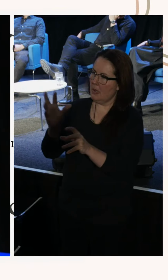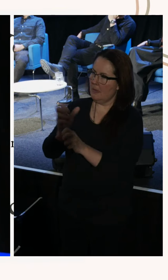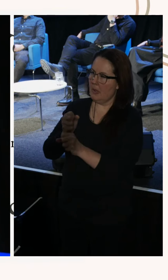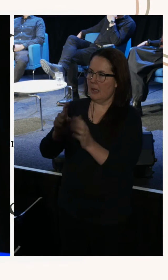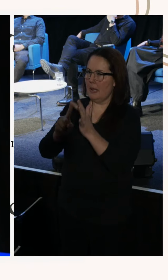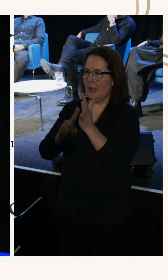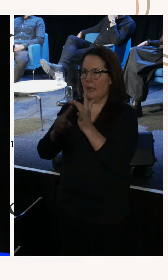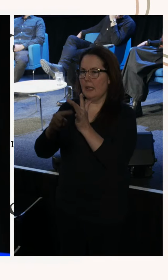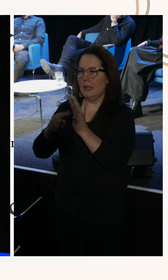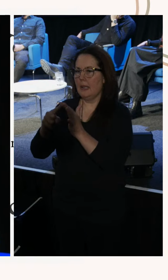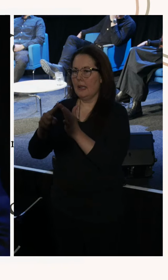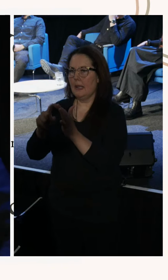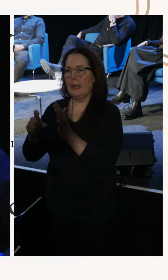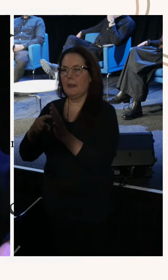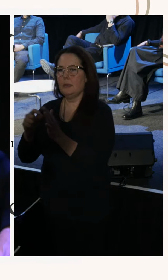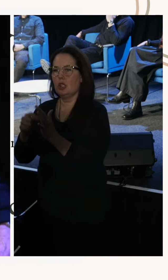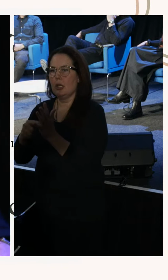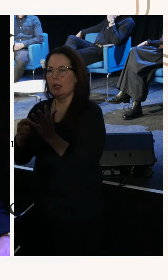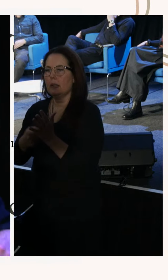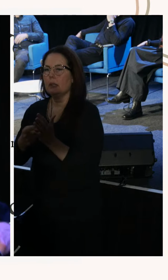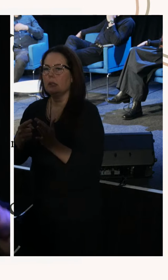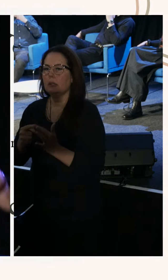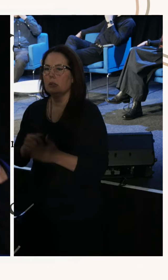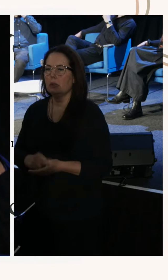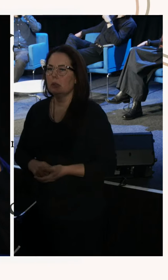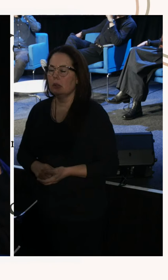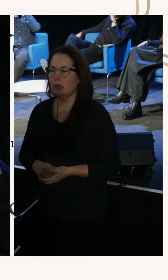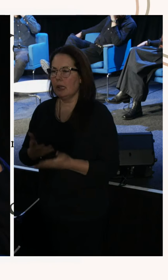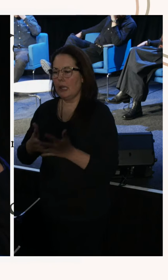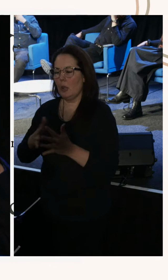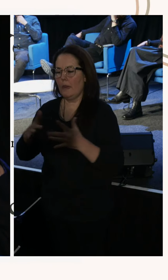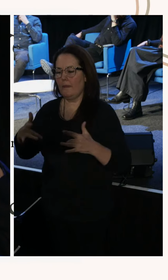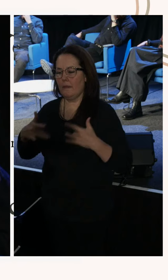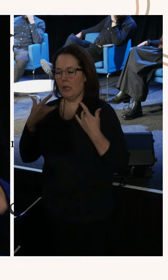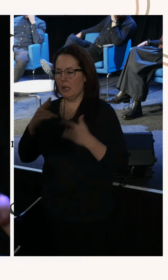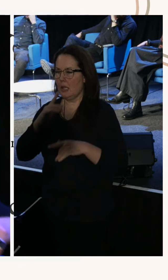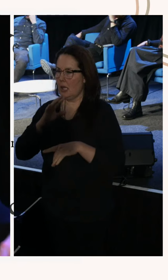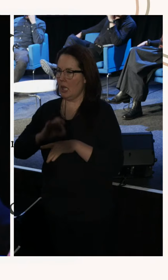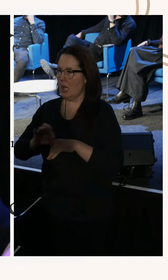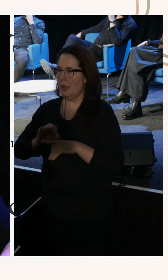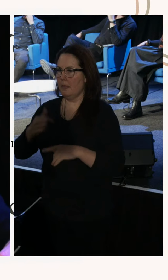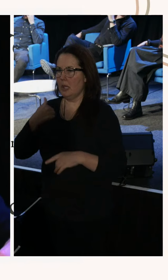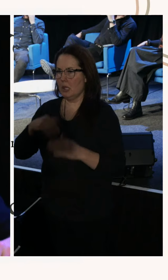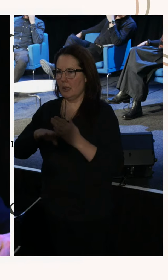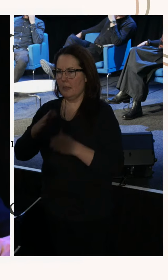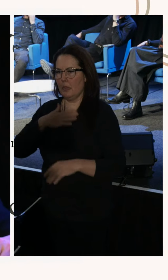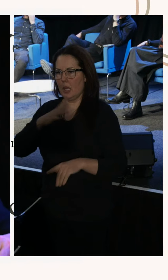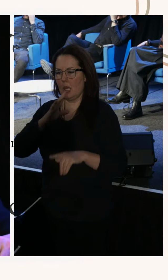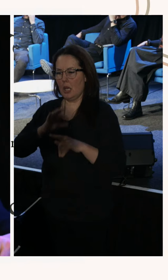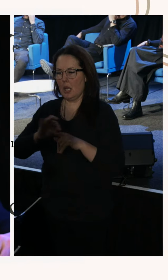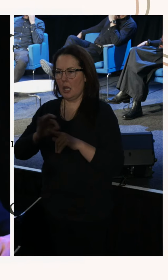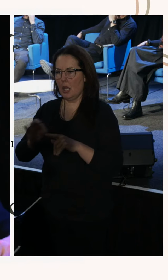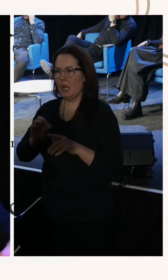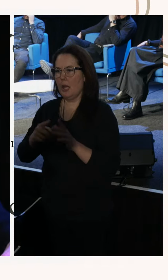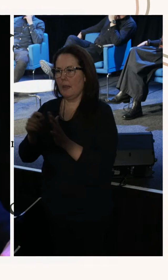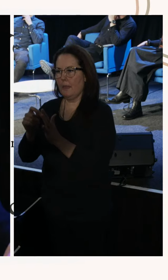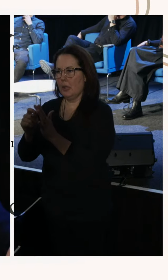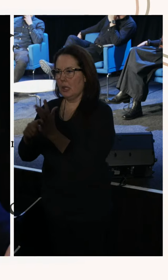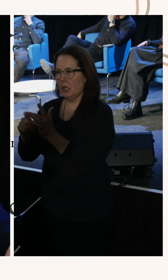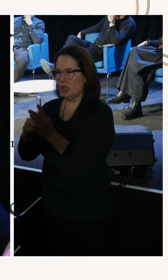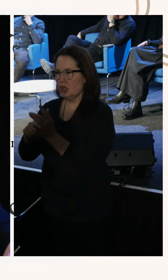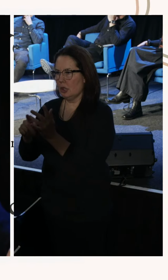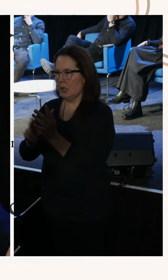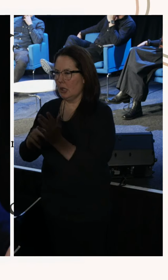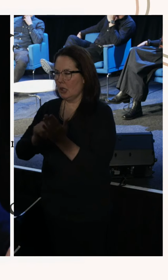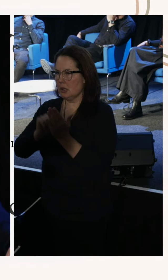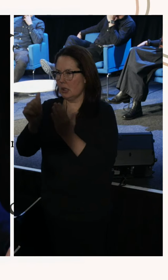capture. I quoted Zora Neale Hurston's "How It Feels to Be Colored Me" in my college application essay. The line that spoke to me